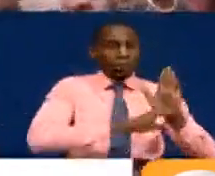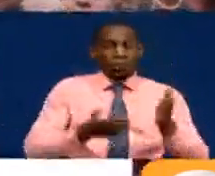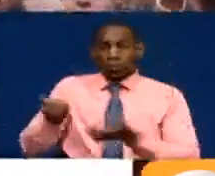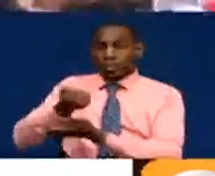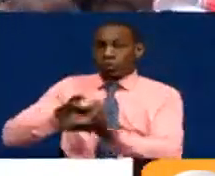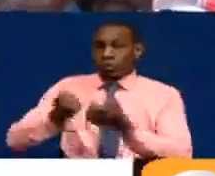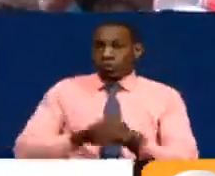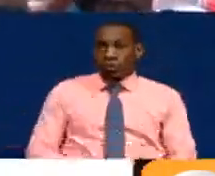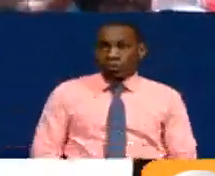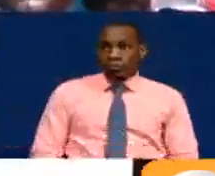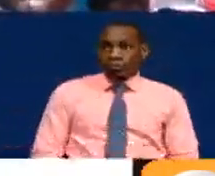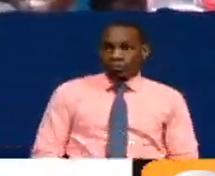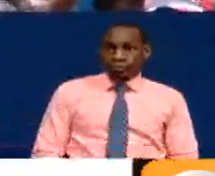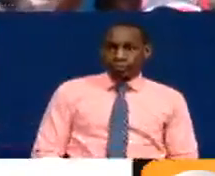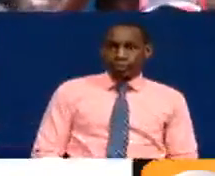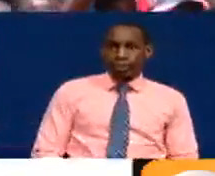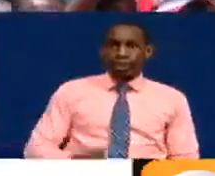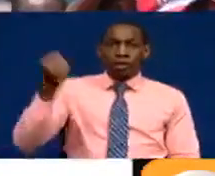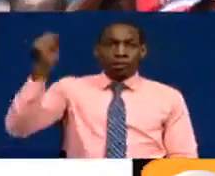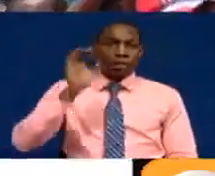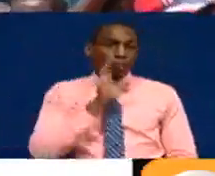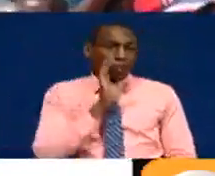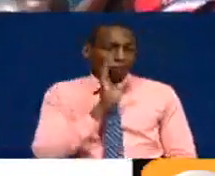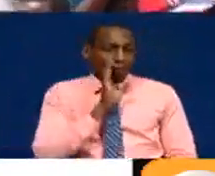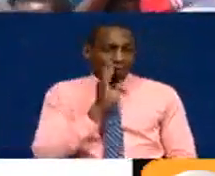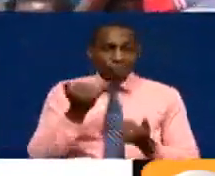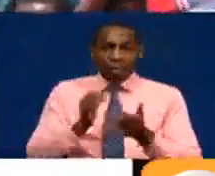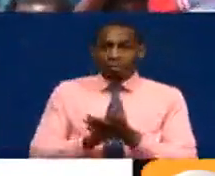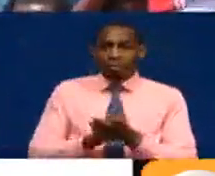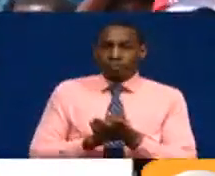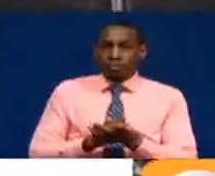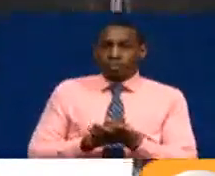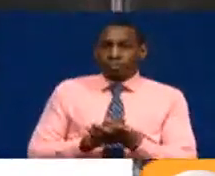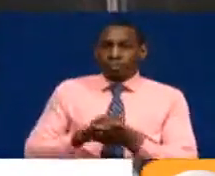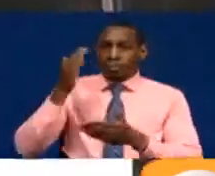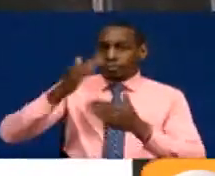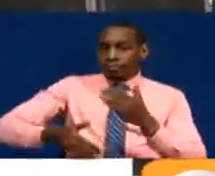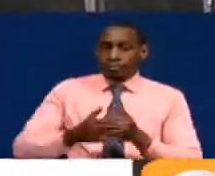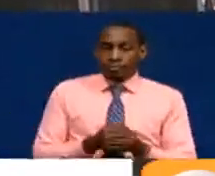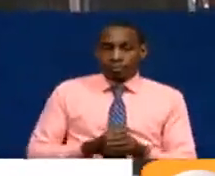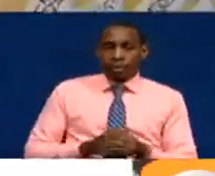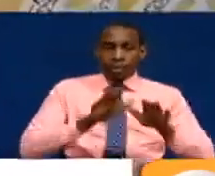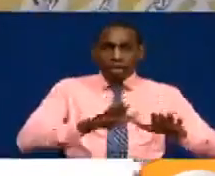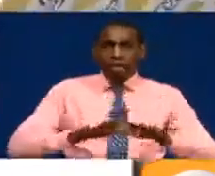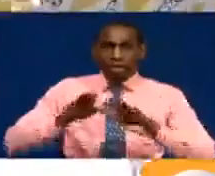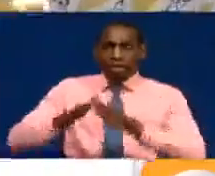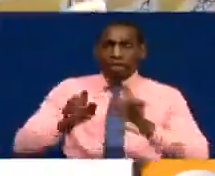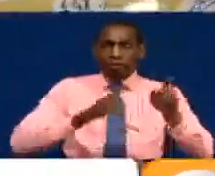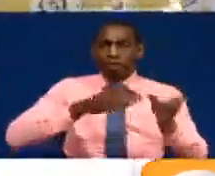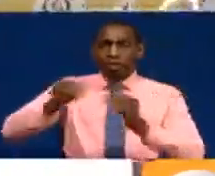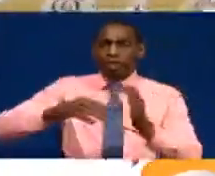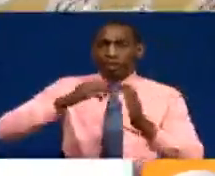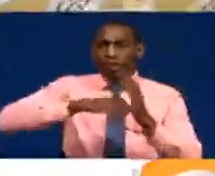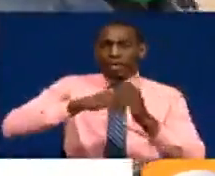uchumi? Siasa ya porojo imekwisha katika Kenya yetu. The campaign tour, which landed in